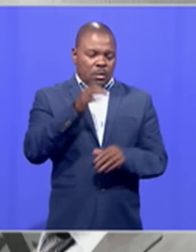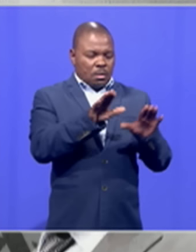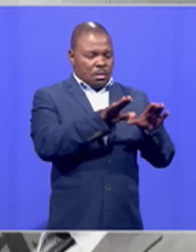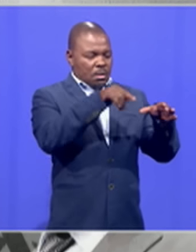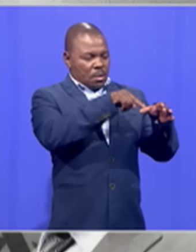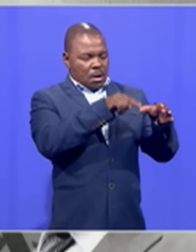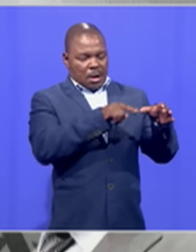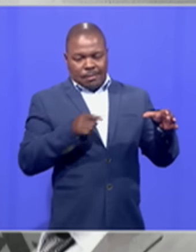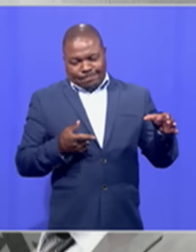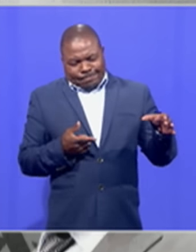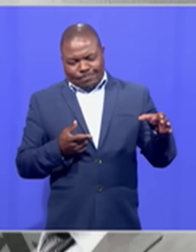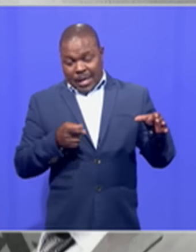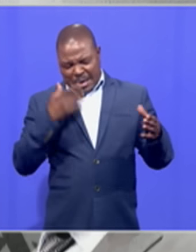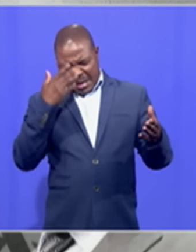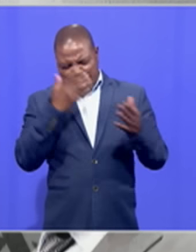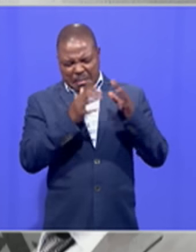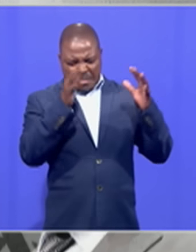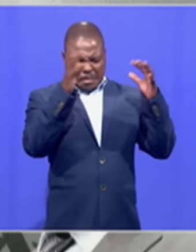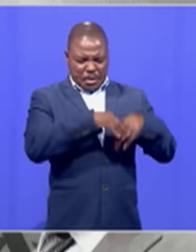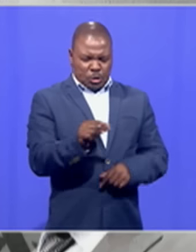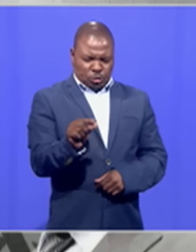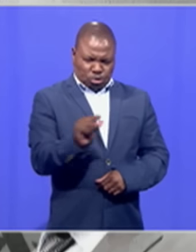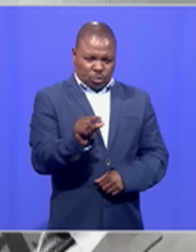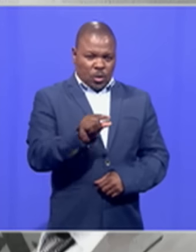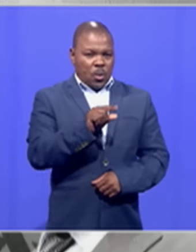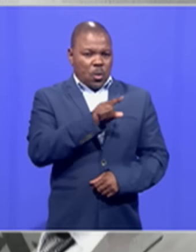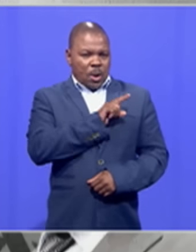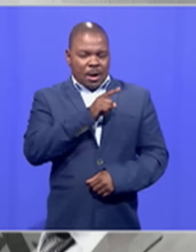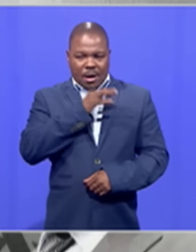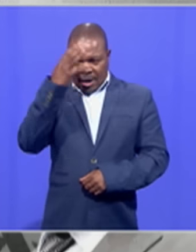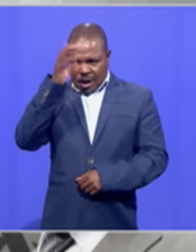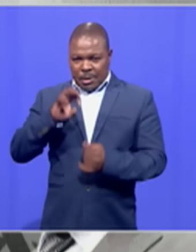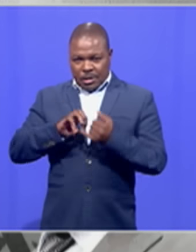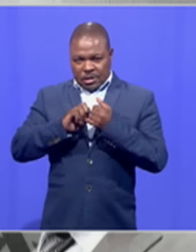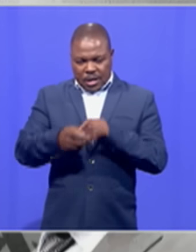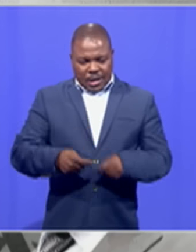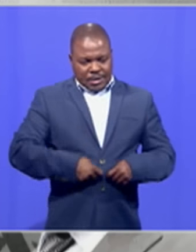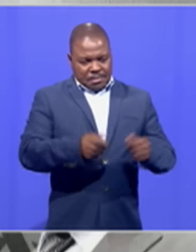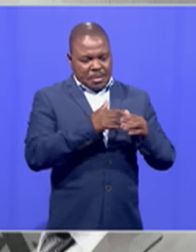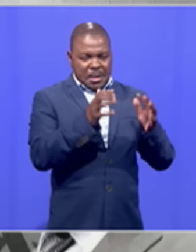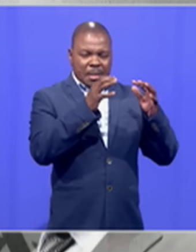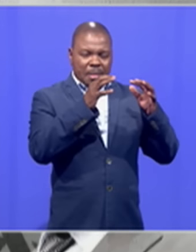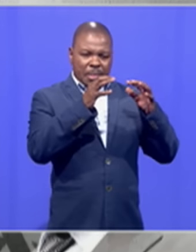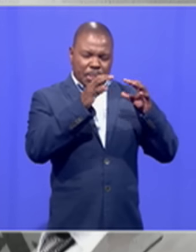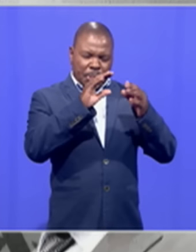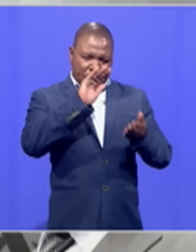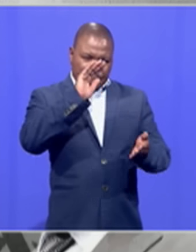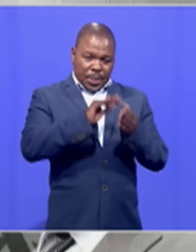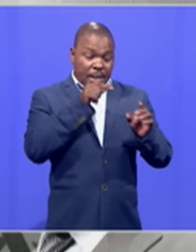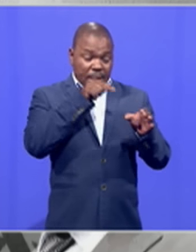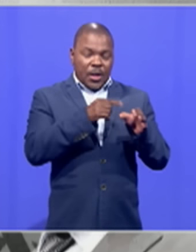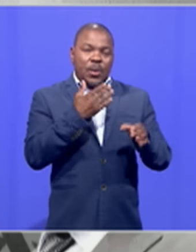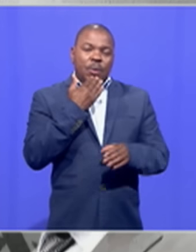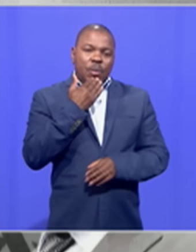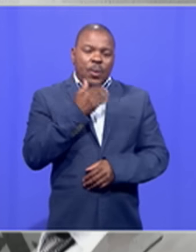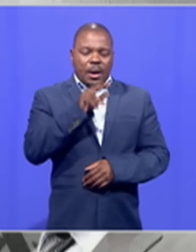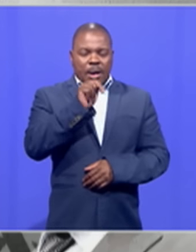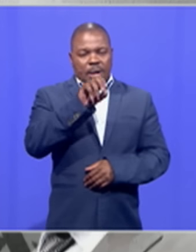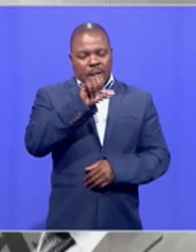sa tšeo a ka se didikadikego go se tswalela bjalo ka karolo ya mmušo ya go fokotša ditshenyagelelo tša mmušo ke sa